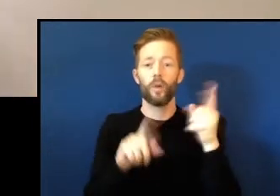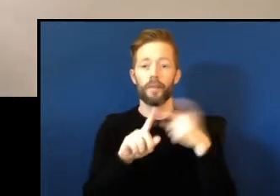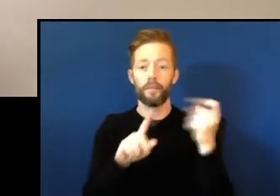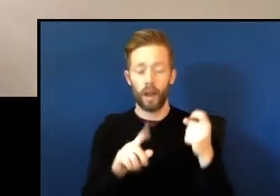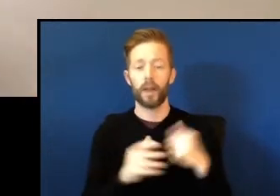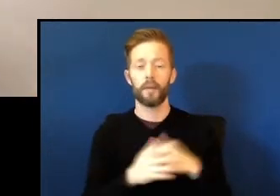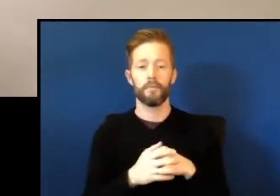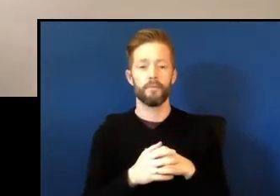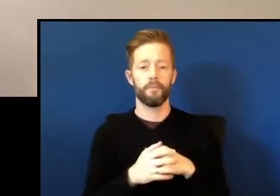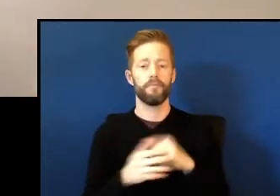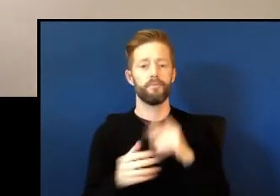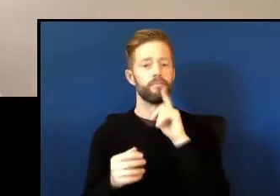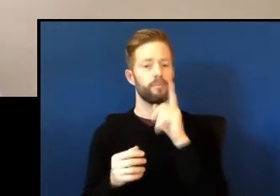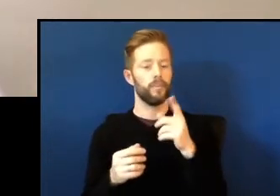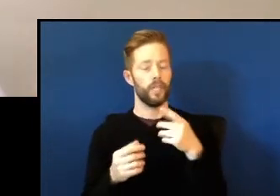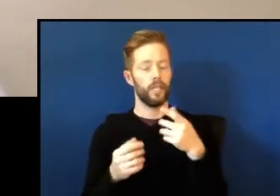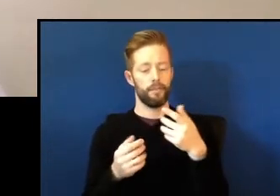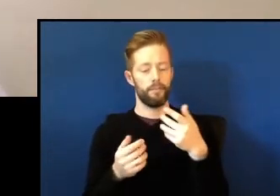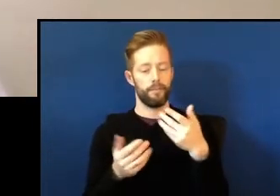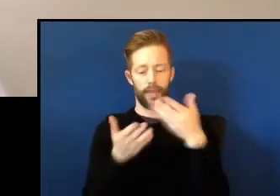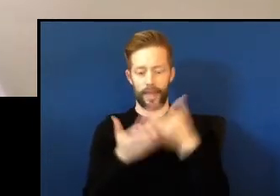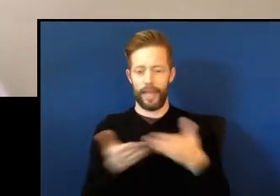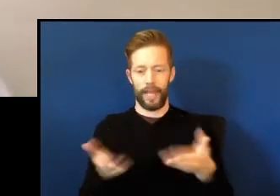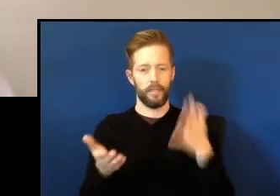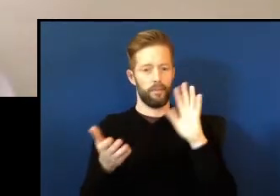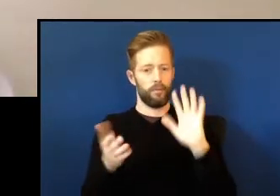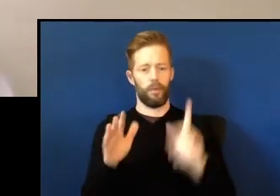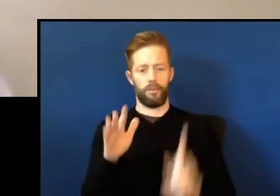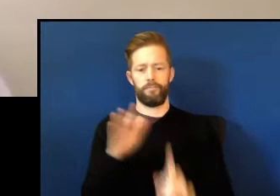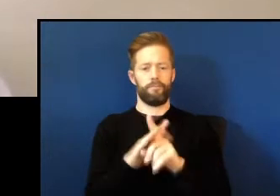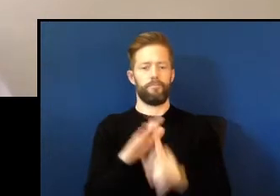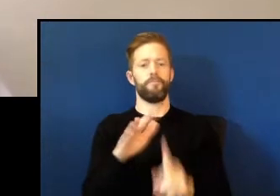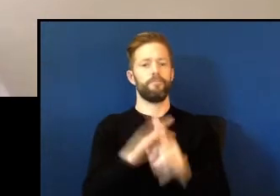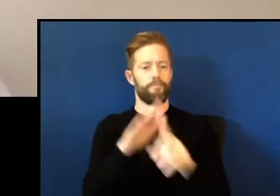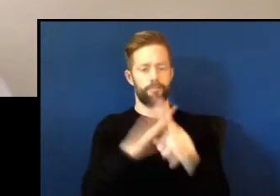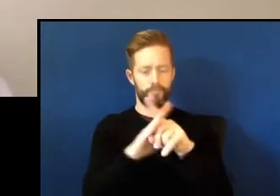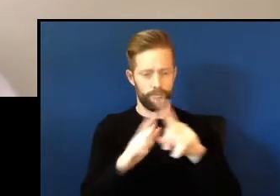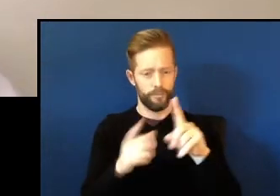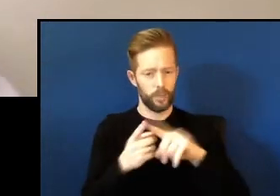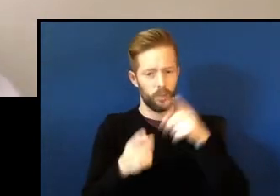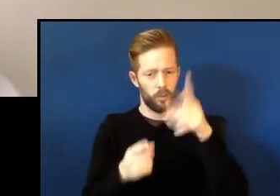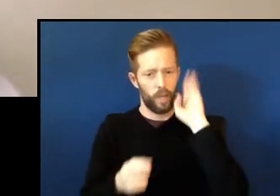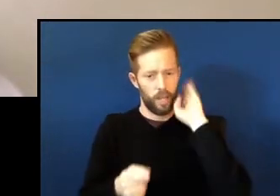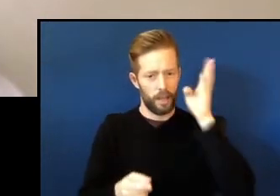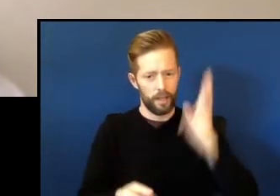from. Material will present itself to you as a teacher or parent.